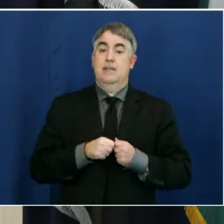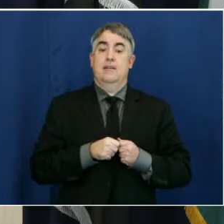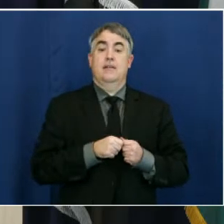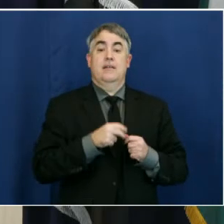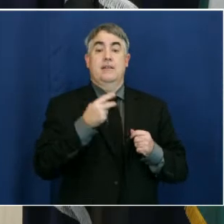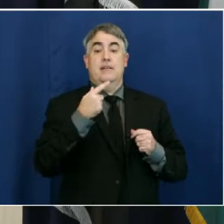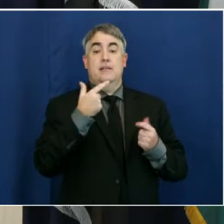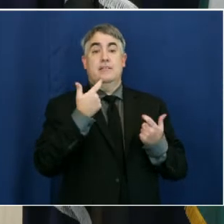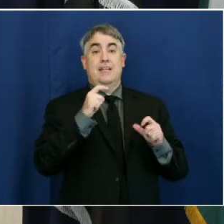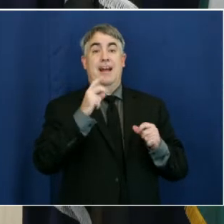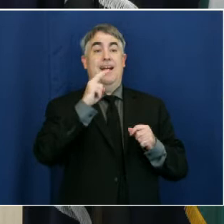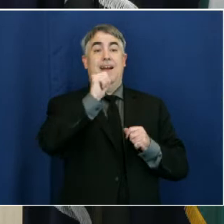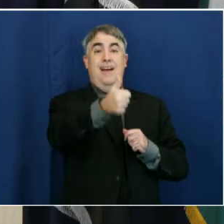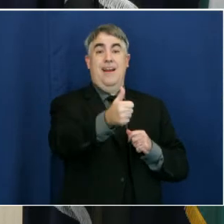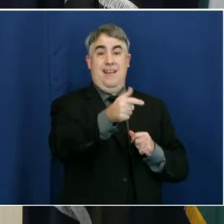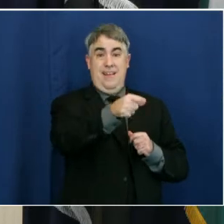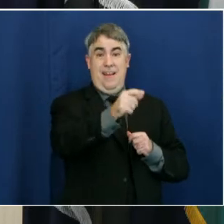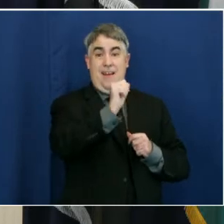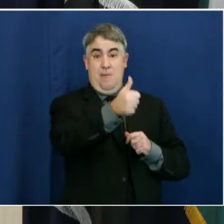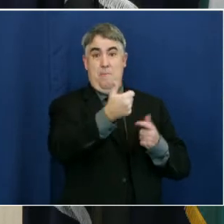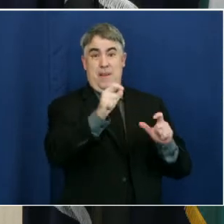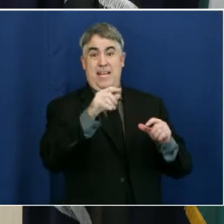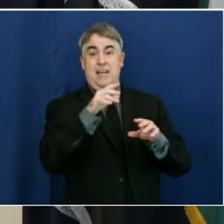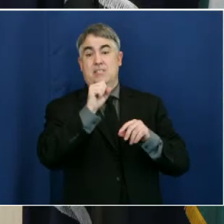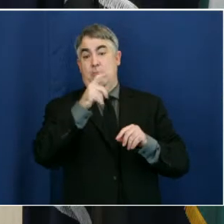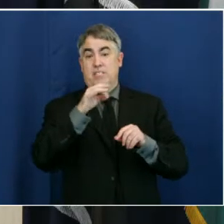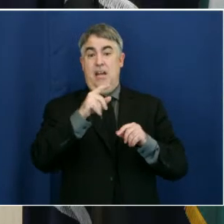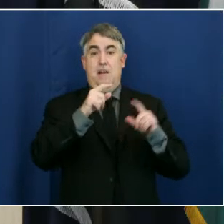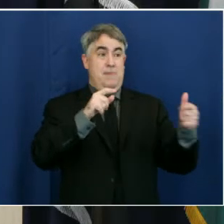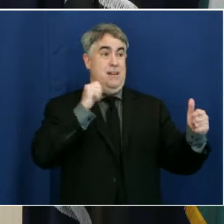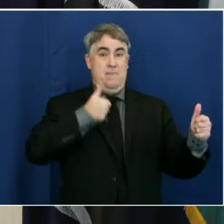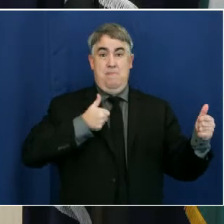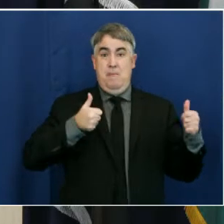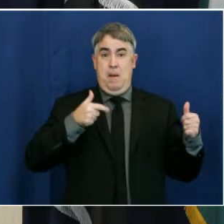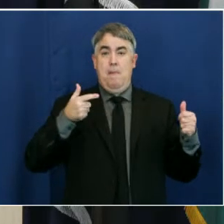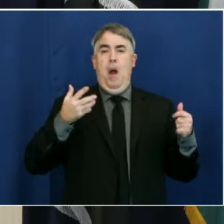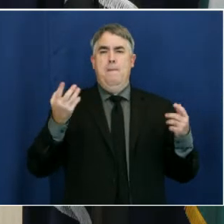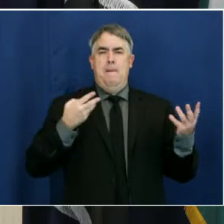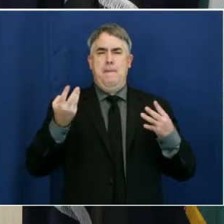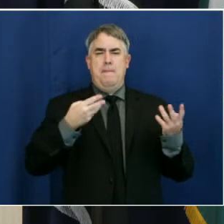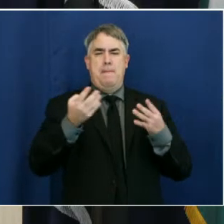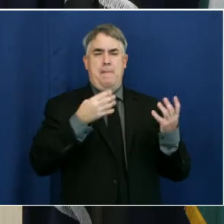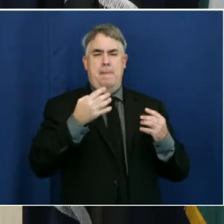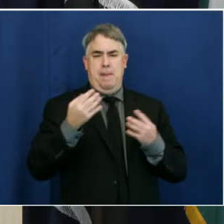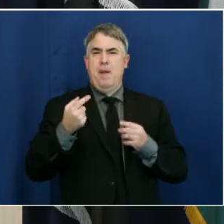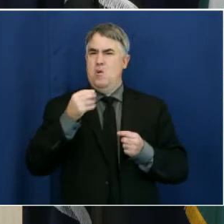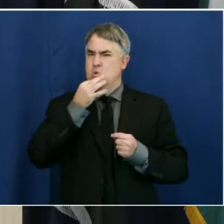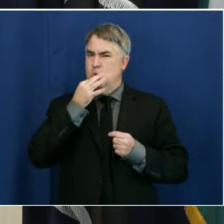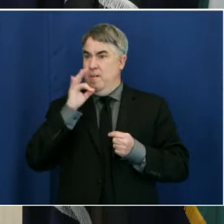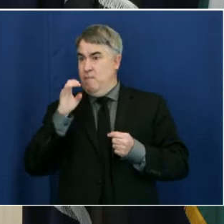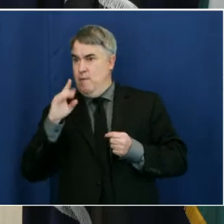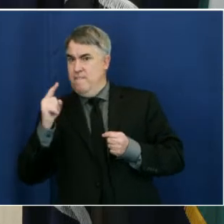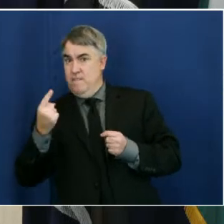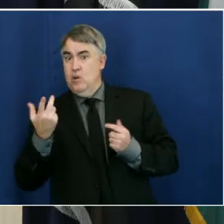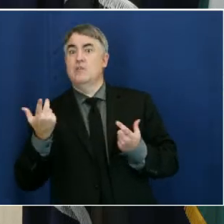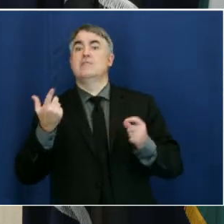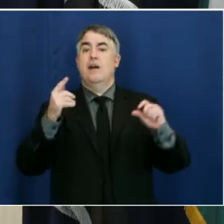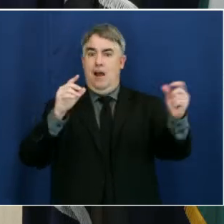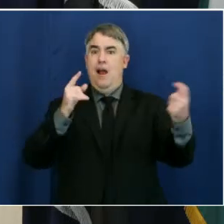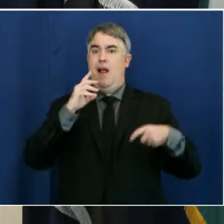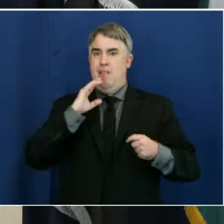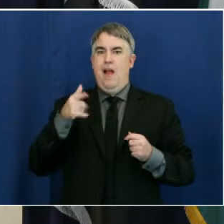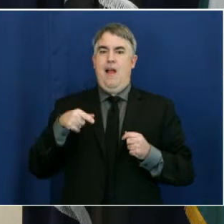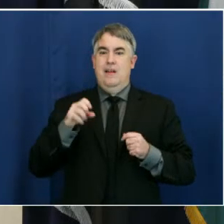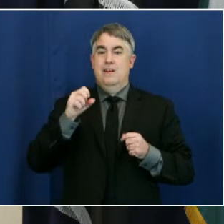more pods, along with our health system partners. And we're hoping that increases in vaccines continue. So if the